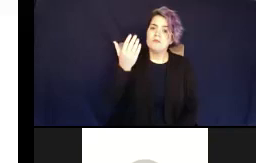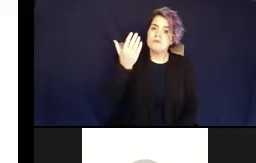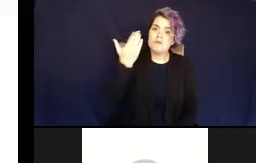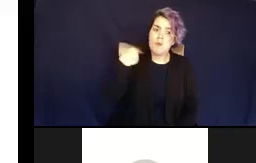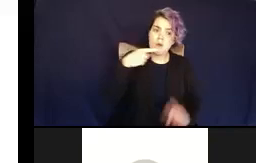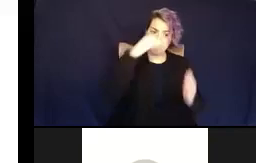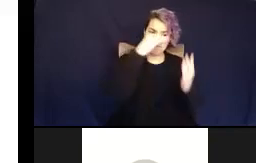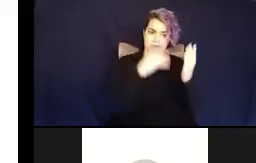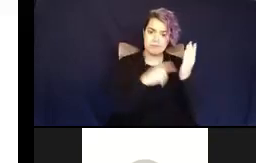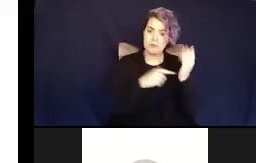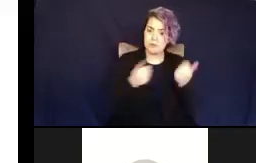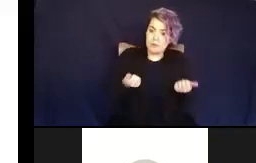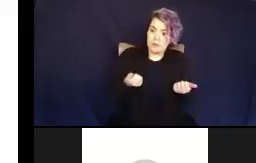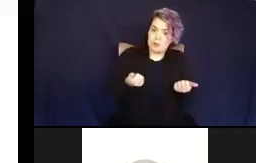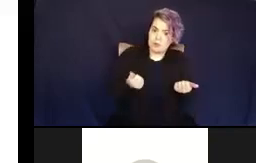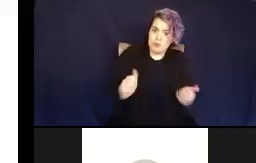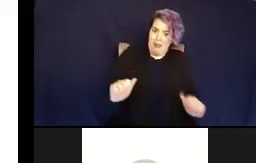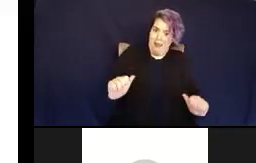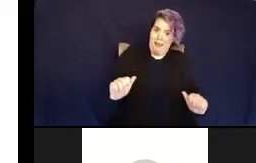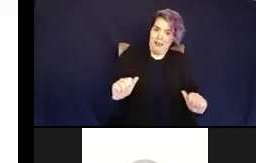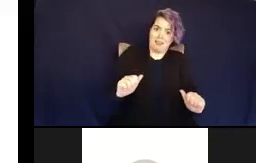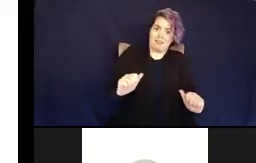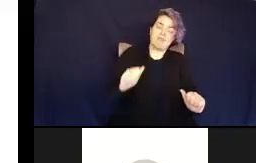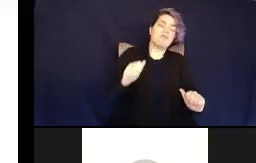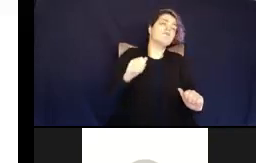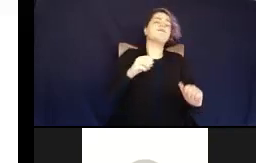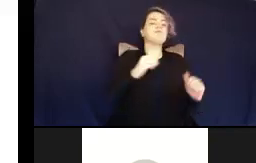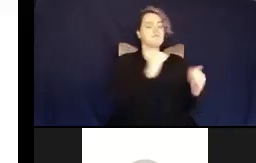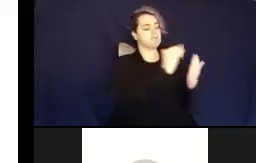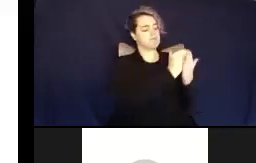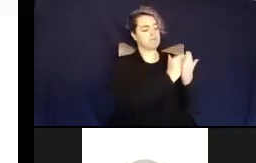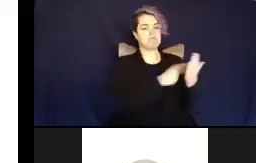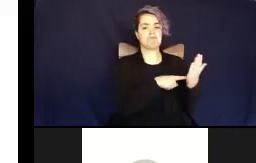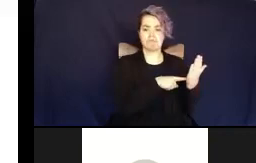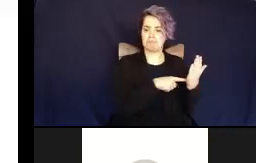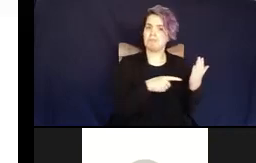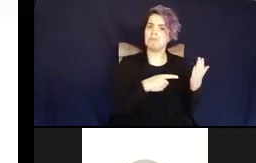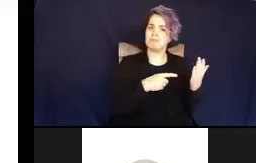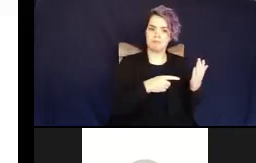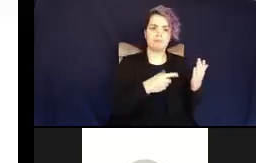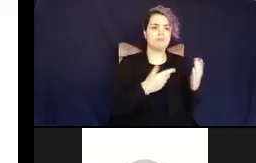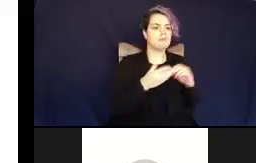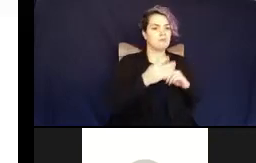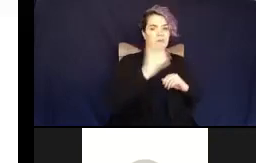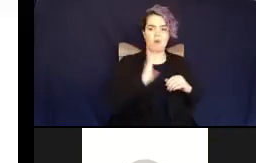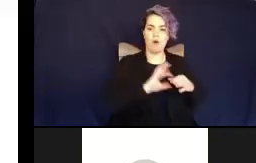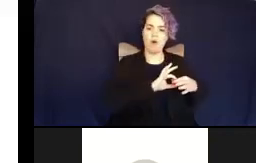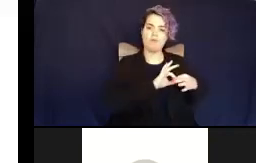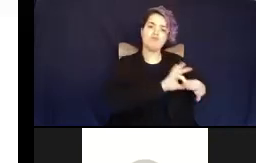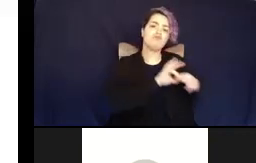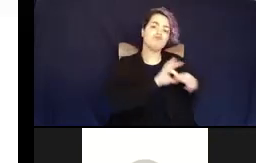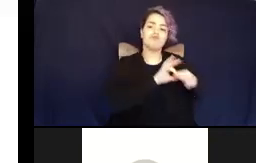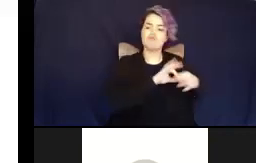think we had that were already happening, we had some opportunities because we had relationships with folks and